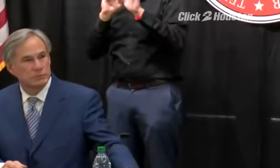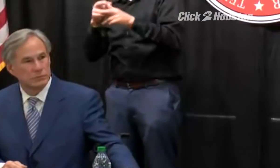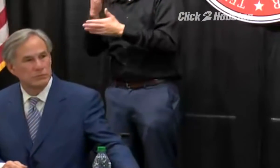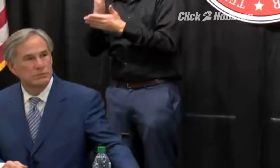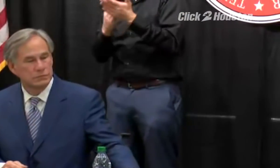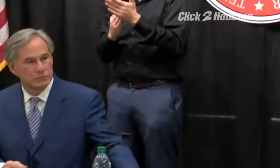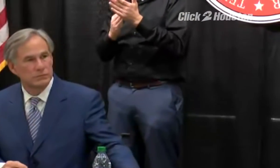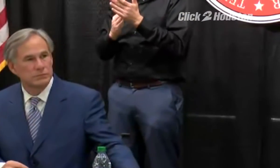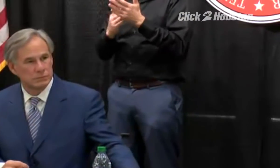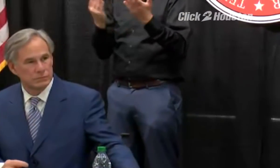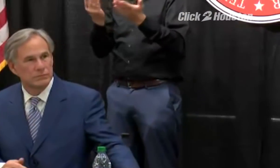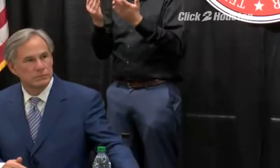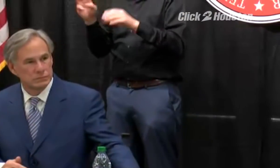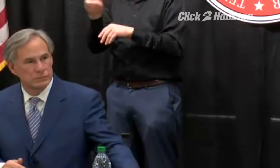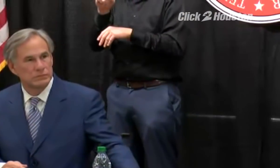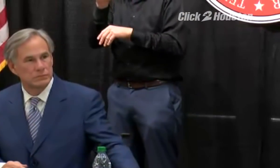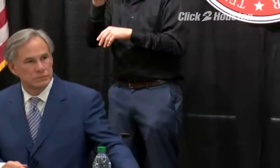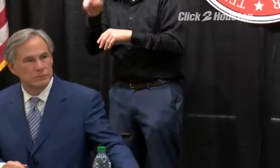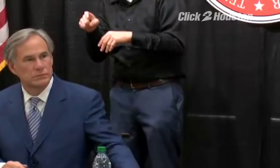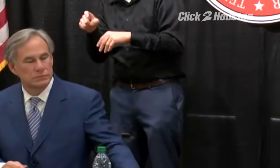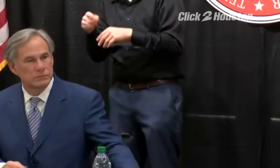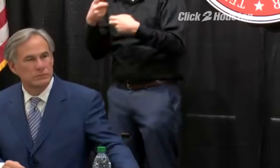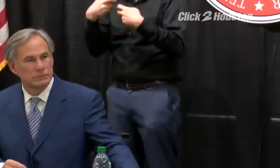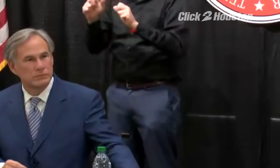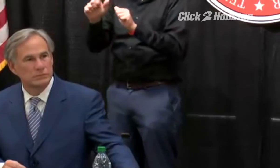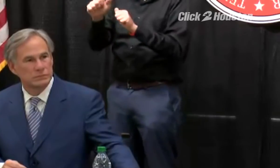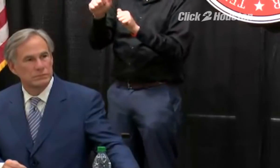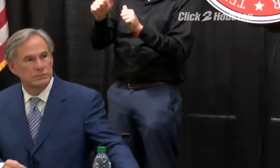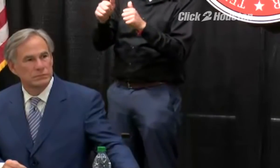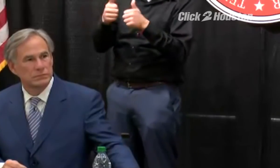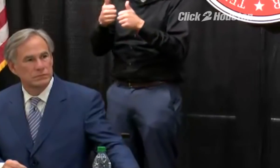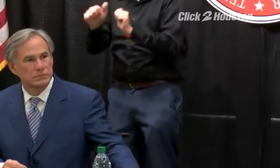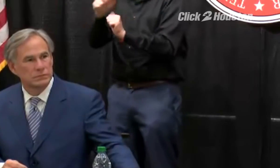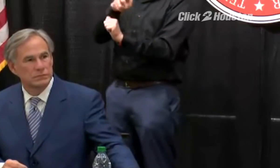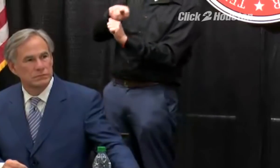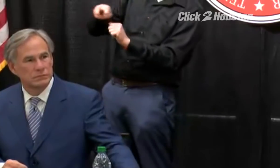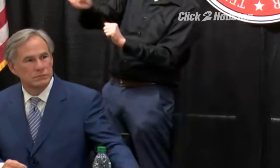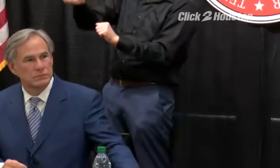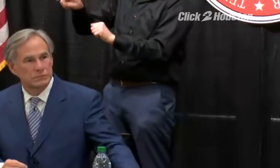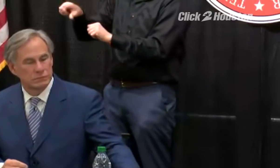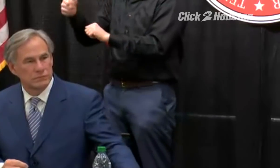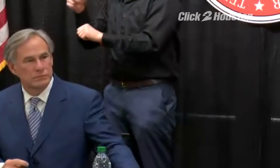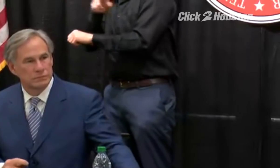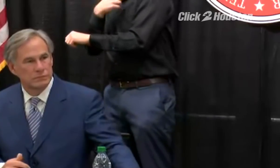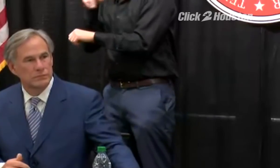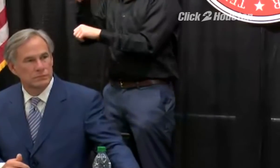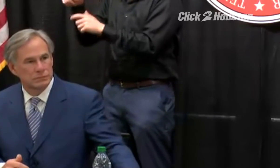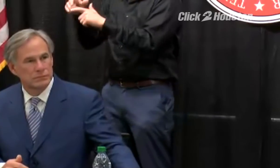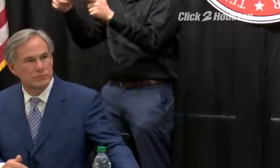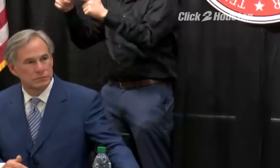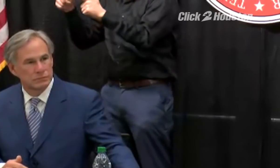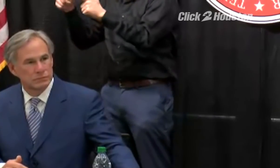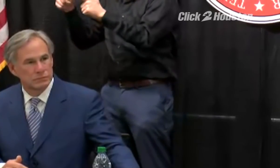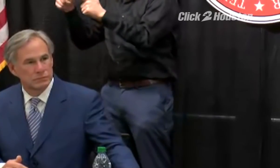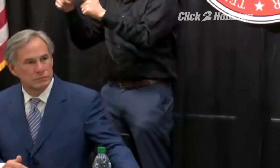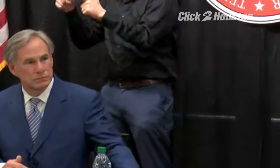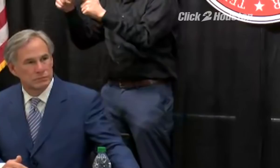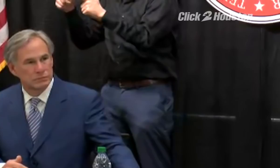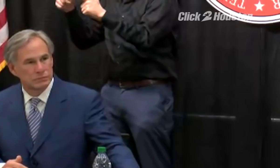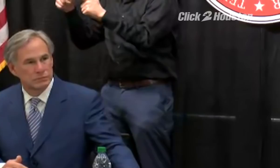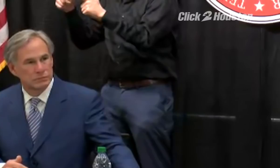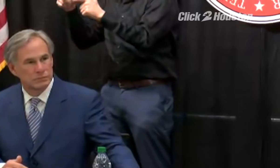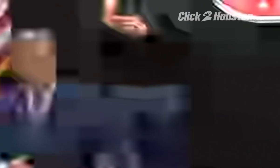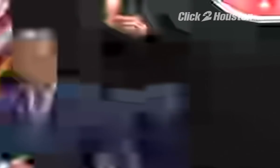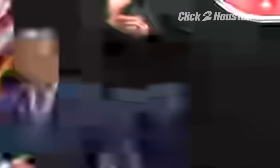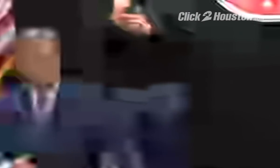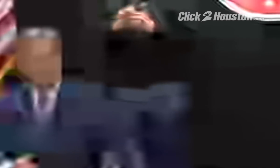to transfer patients to bigger hospitals and those patients being denied. Is there any solution or recommendation for smaller hospitals that can't handle the amount of